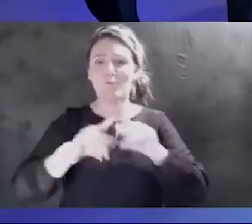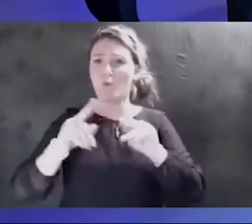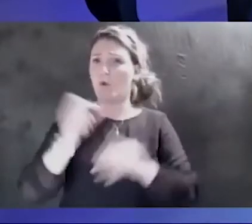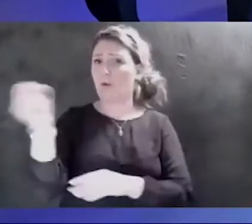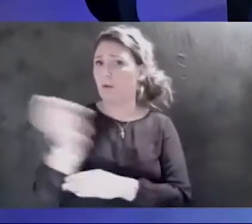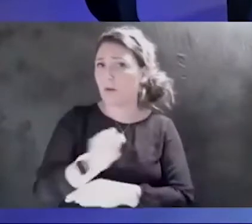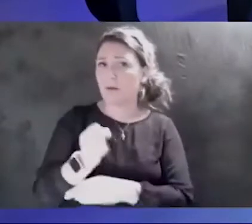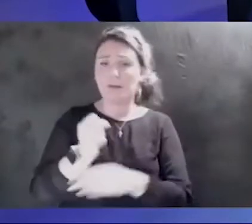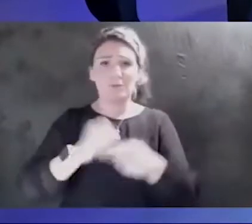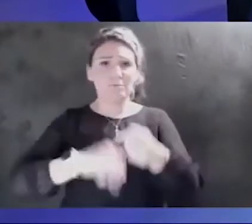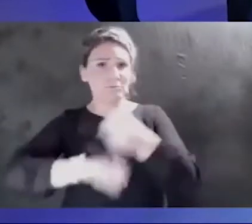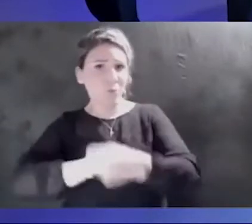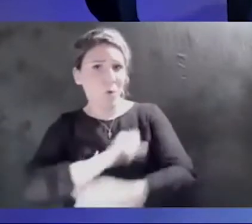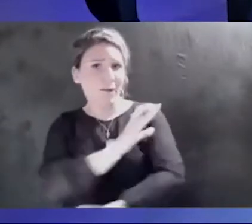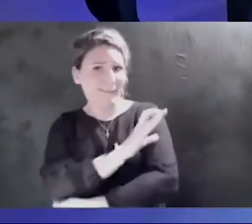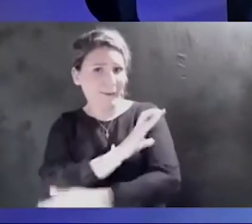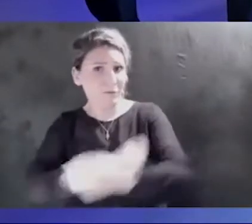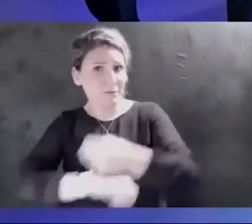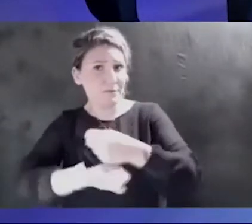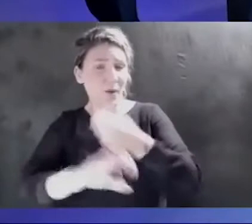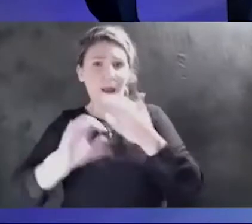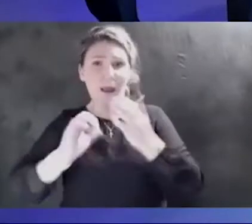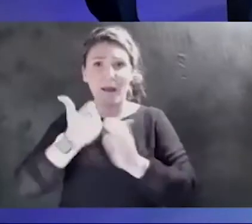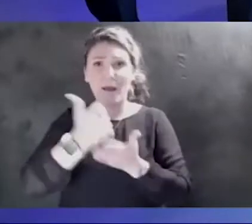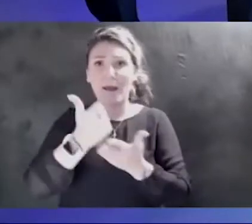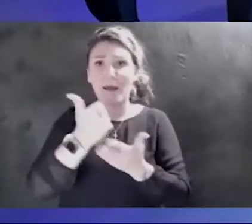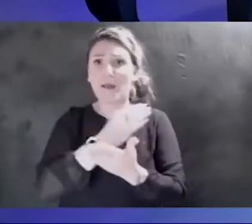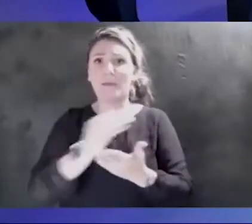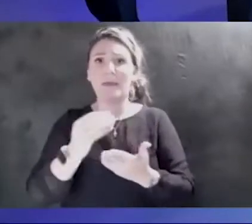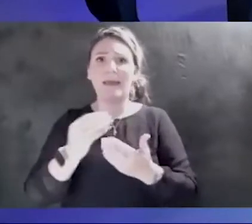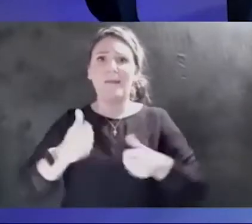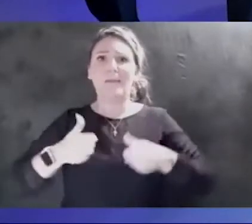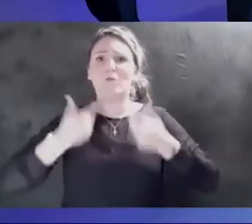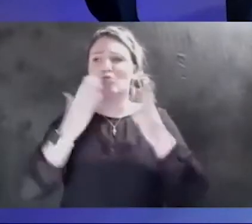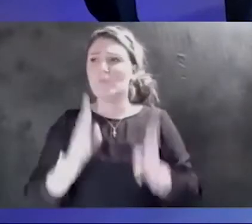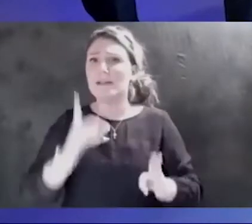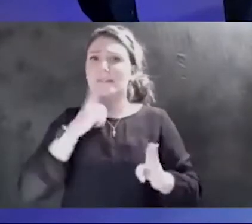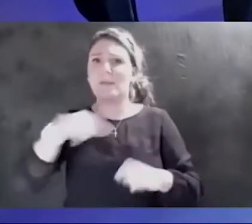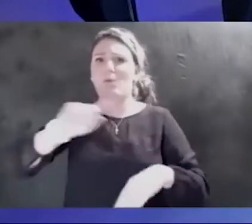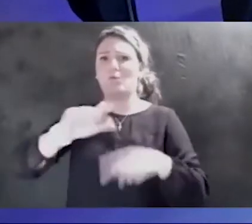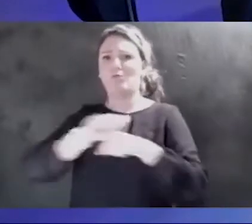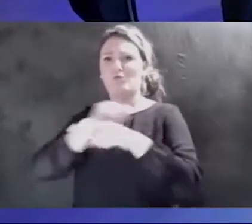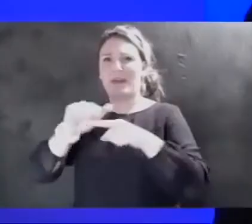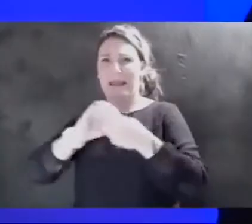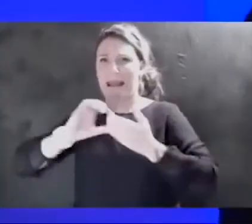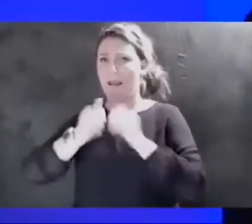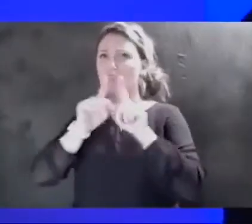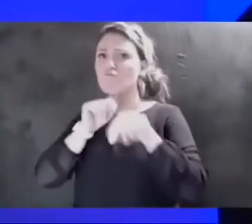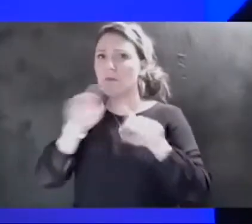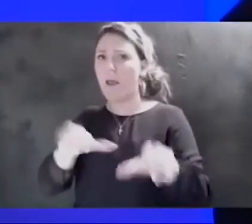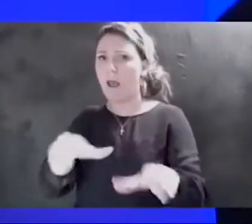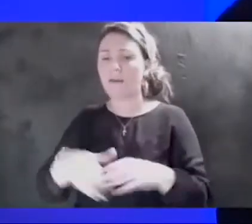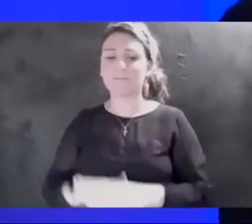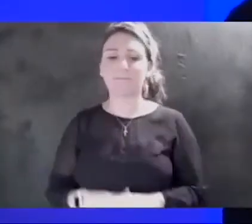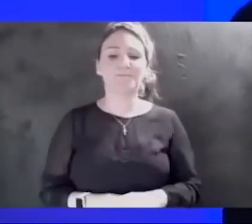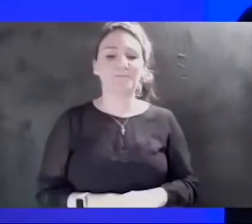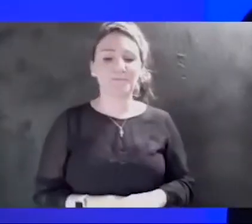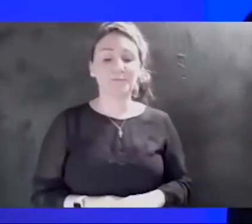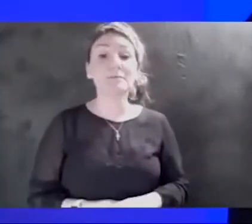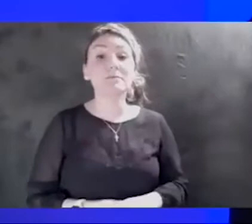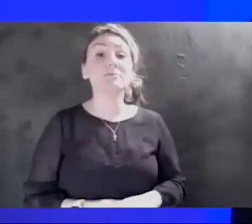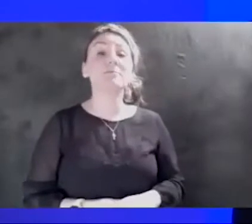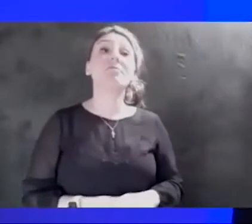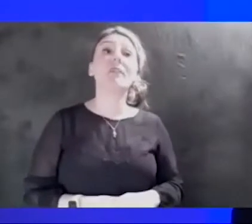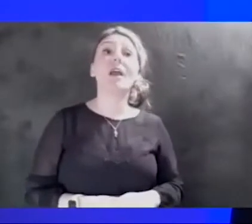did that help, and how did the resident trainees, how did they react? So it was actually very